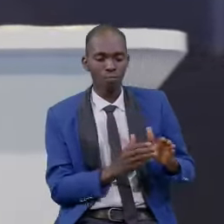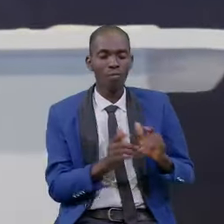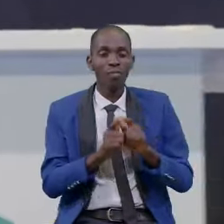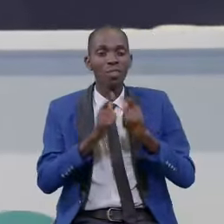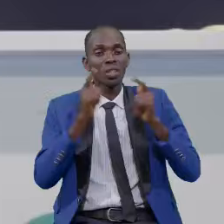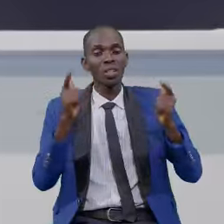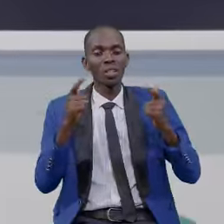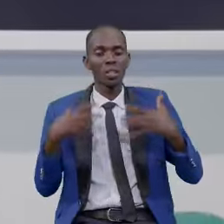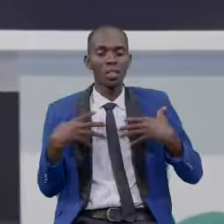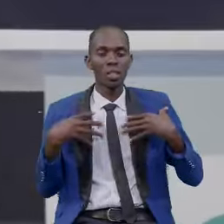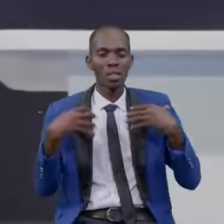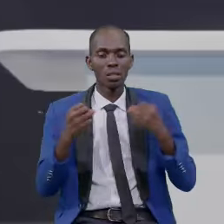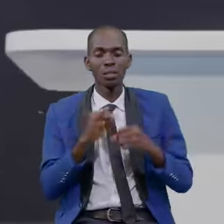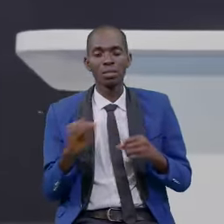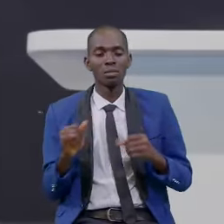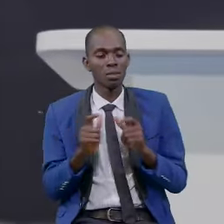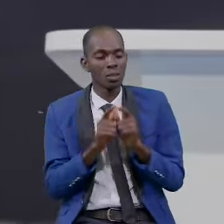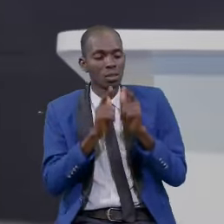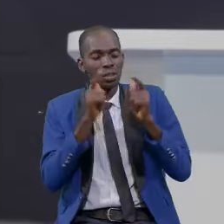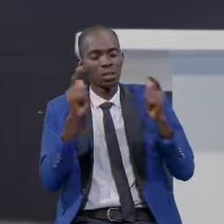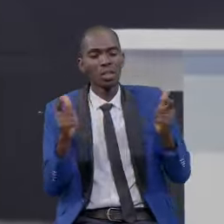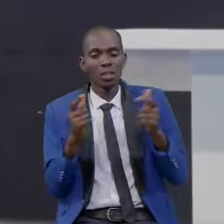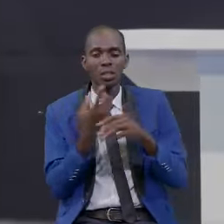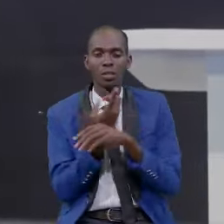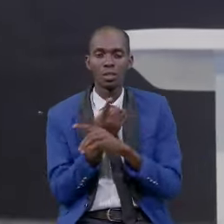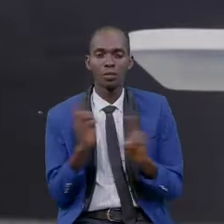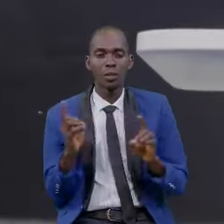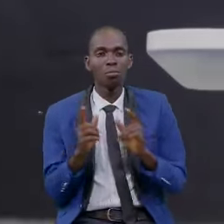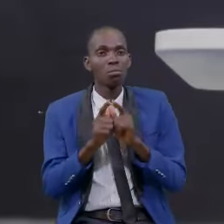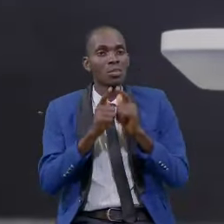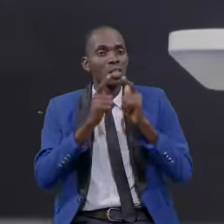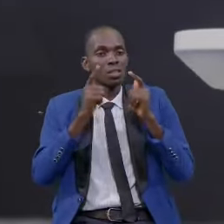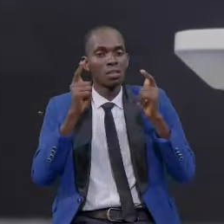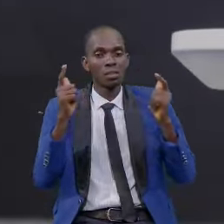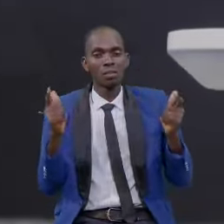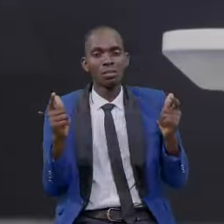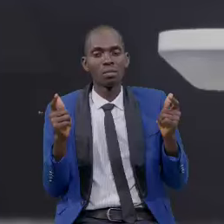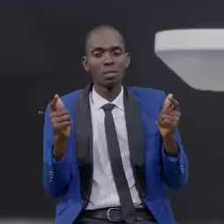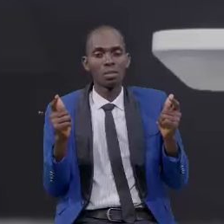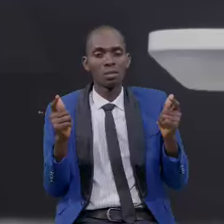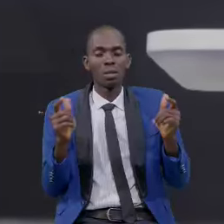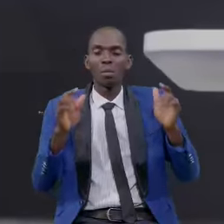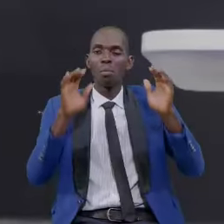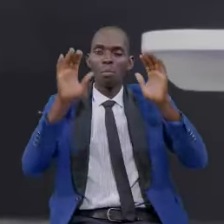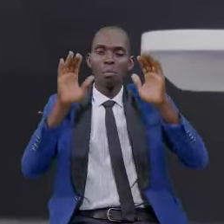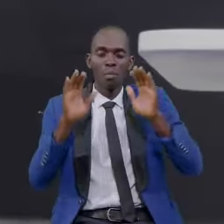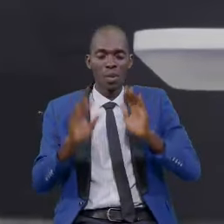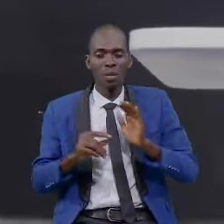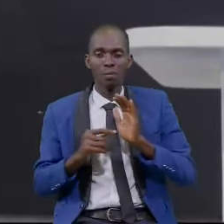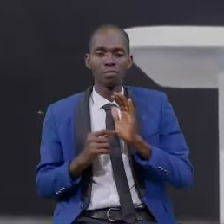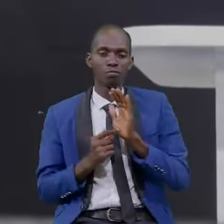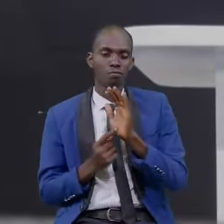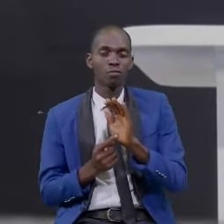healing, incredible deliverance, incredible manifestation of